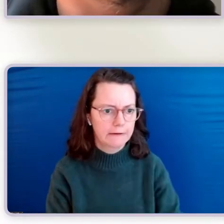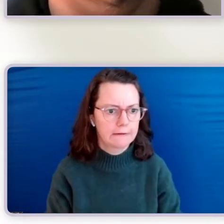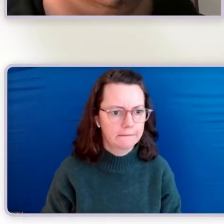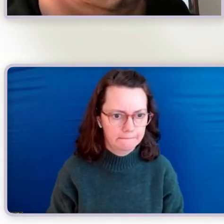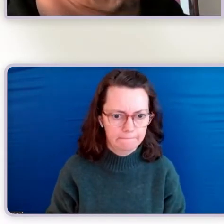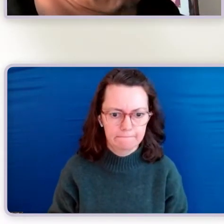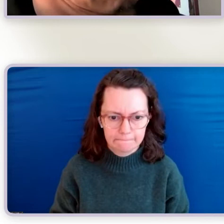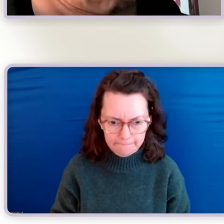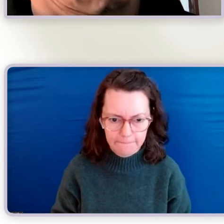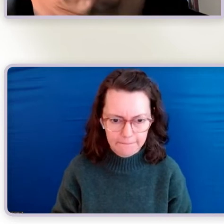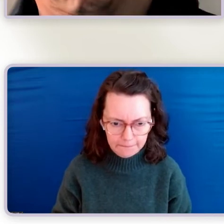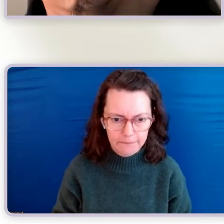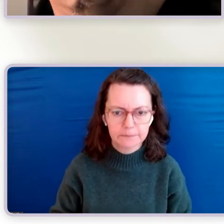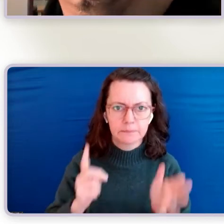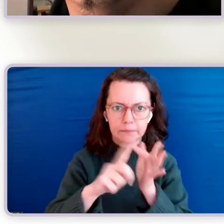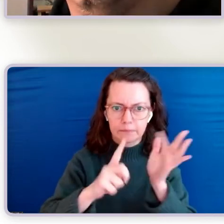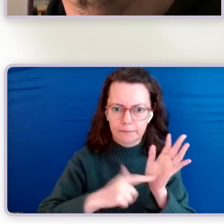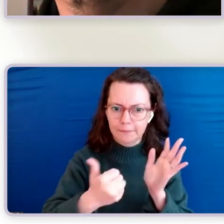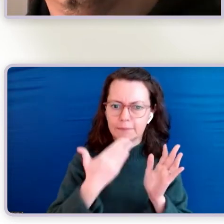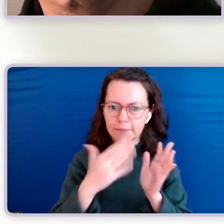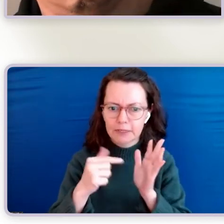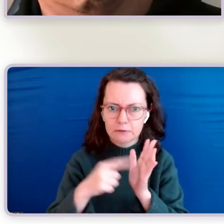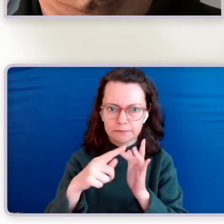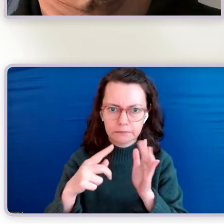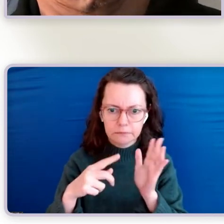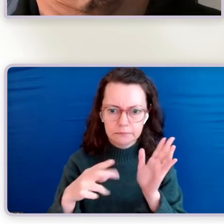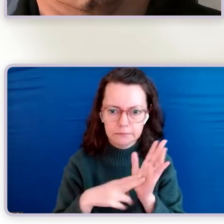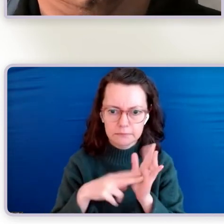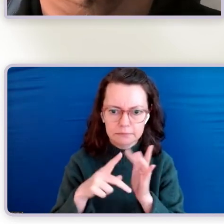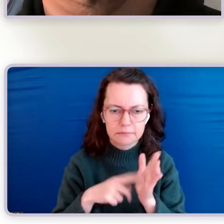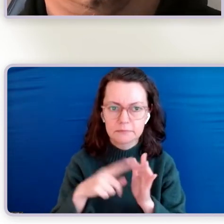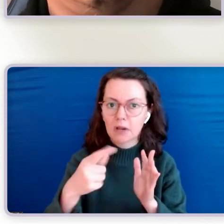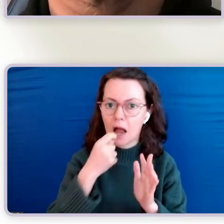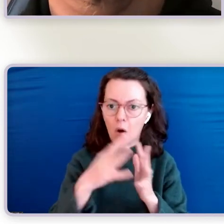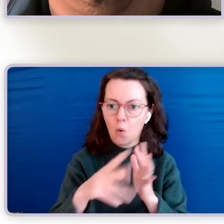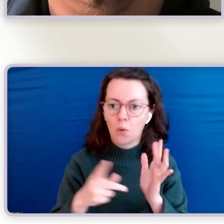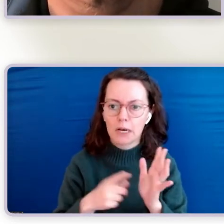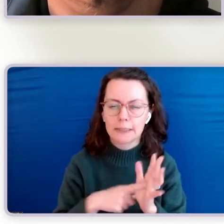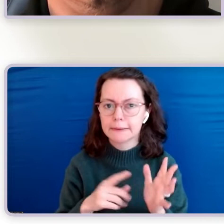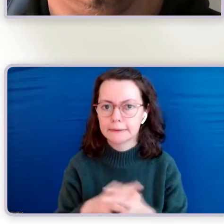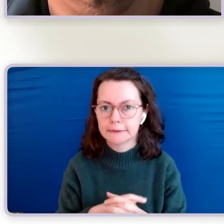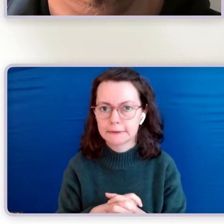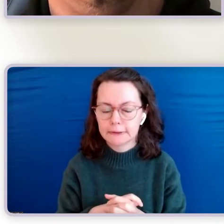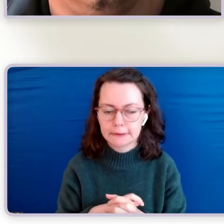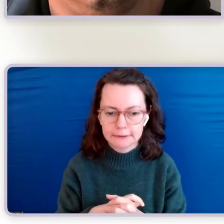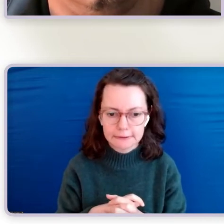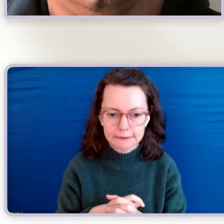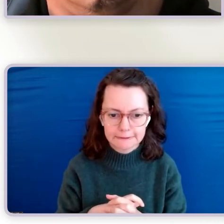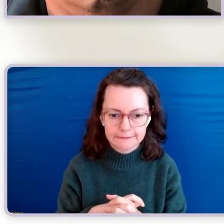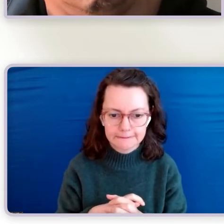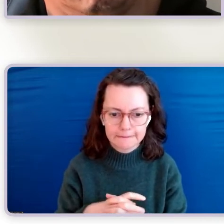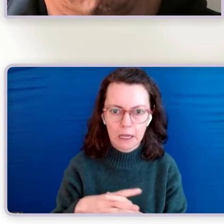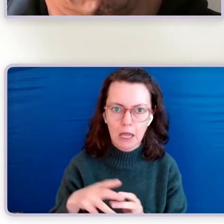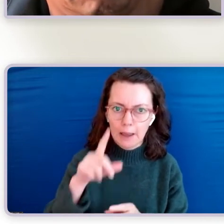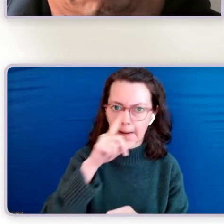Thanks heaps, Danielle. Will, what have you been hearing from people in